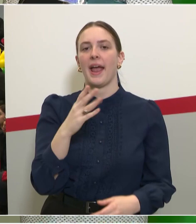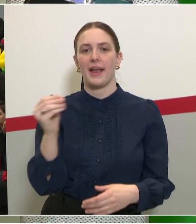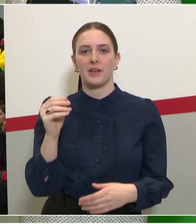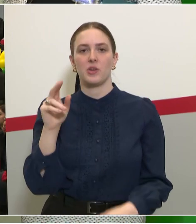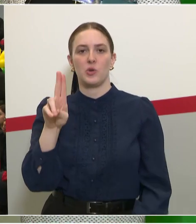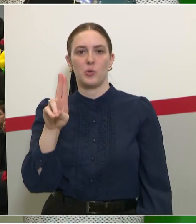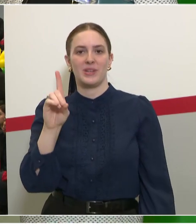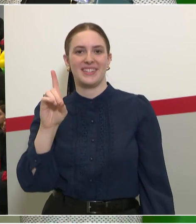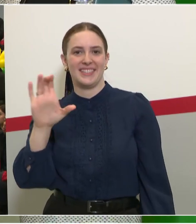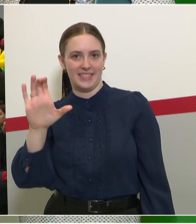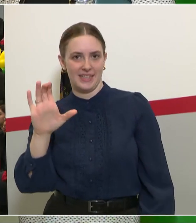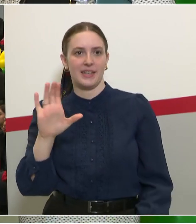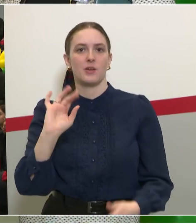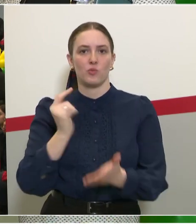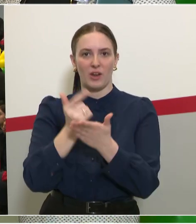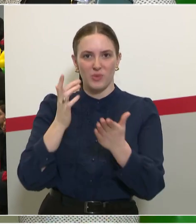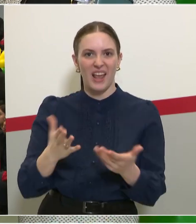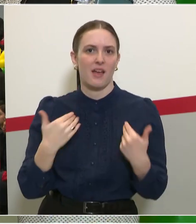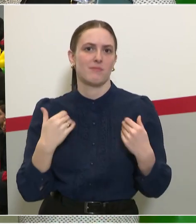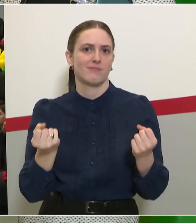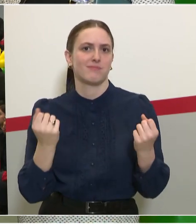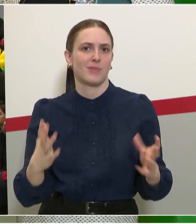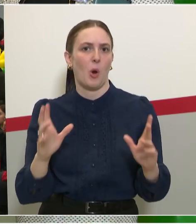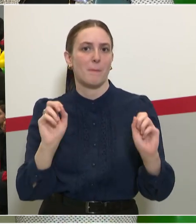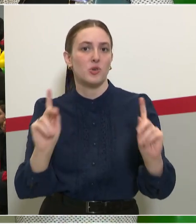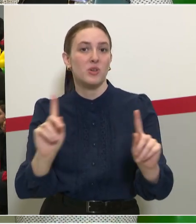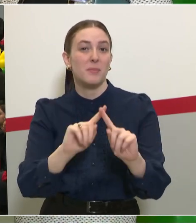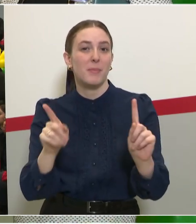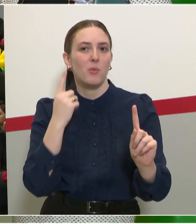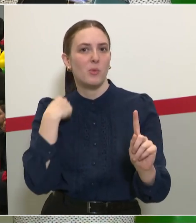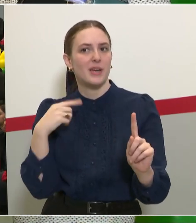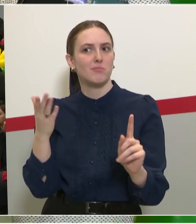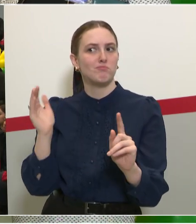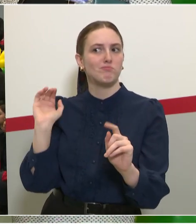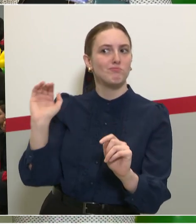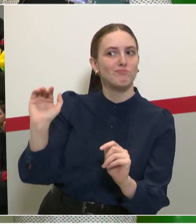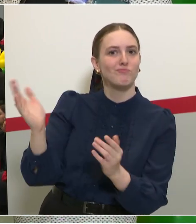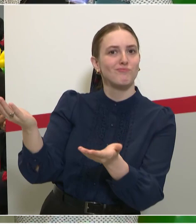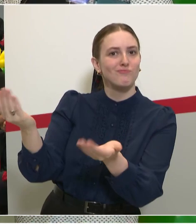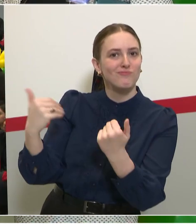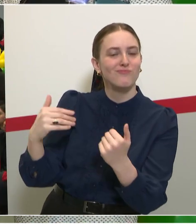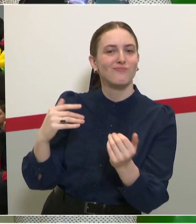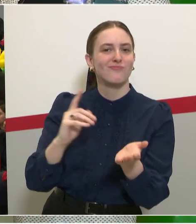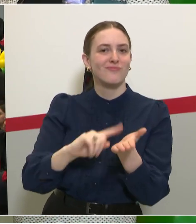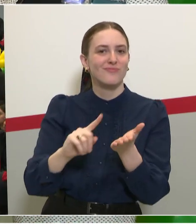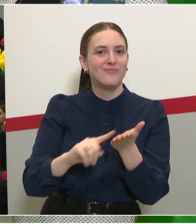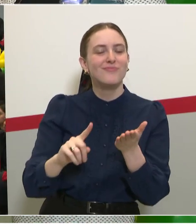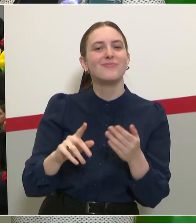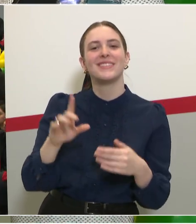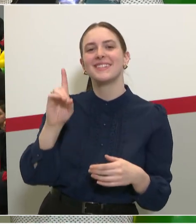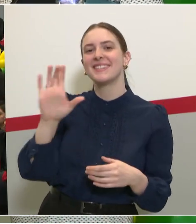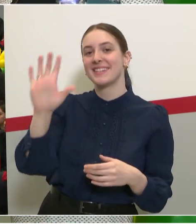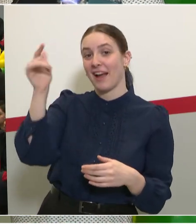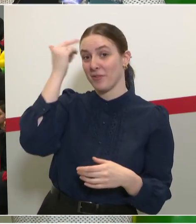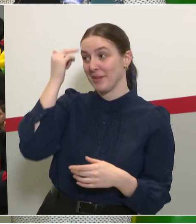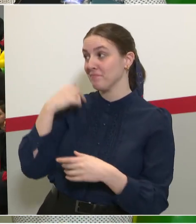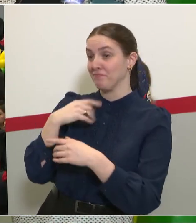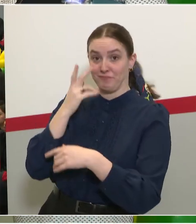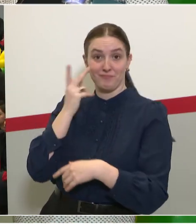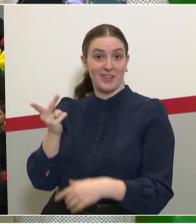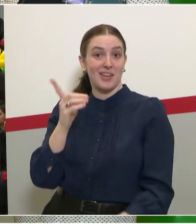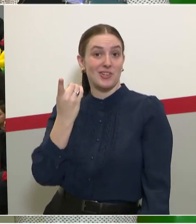lot of opportunities before them, but we want you to check DC government first. See, Dr. Mitchell used to work for DC government.